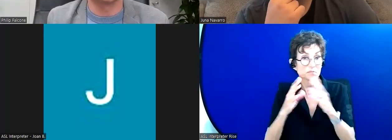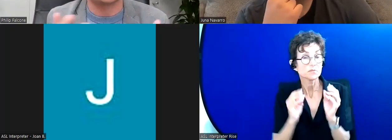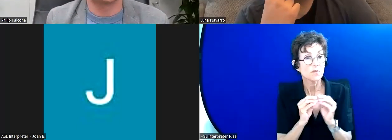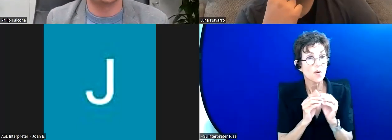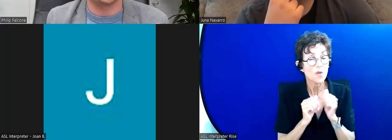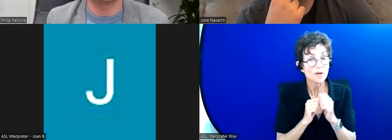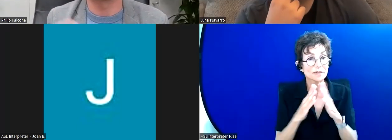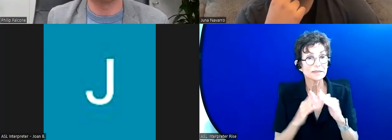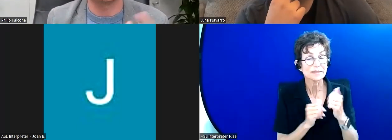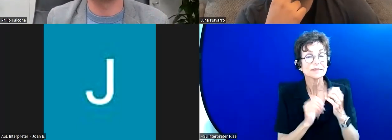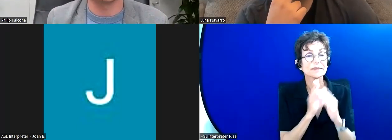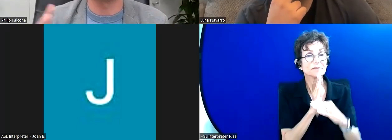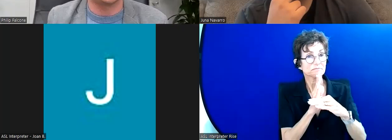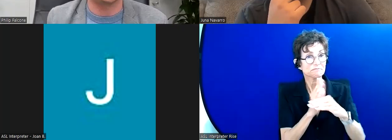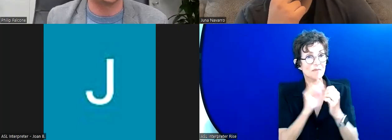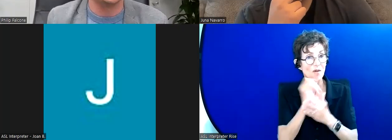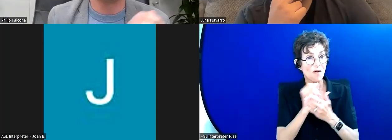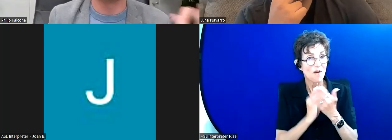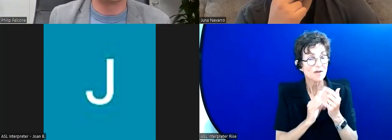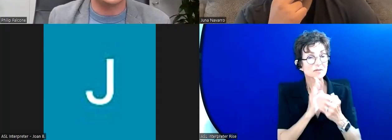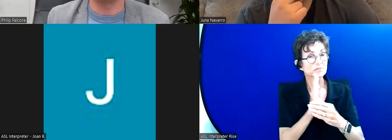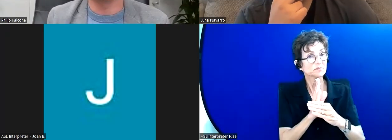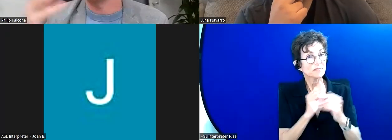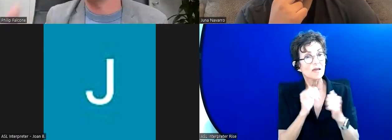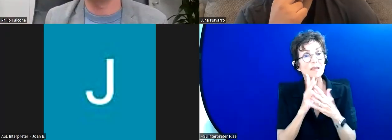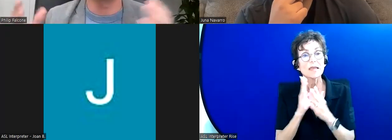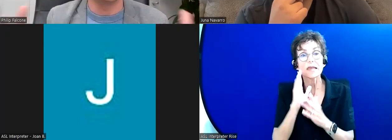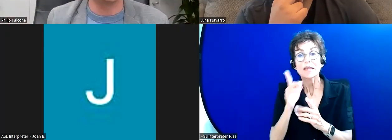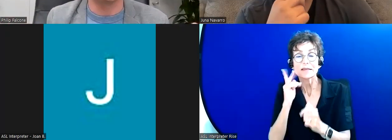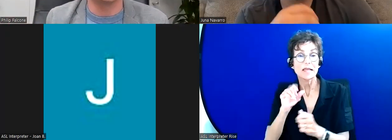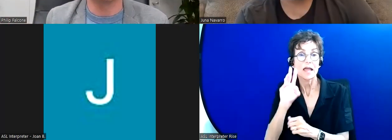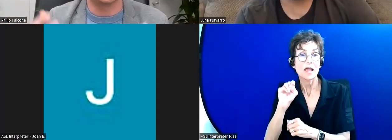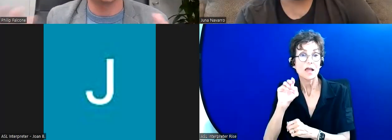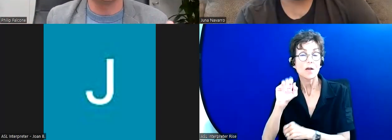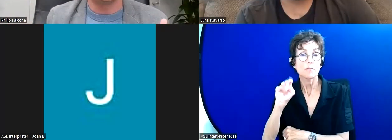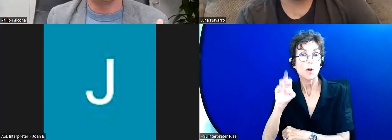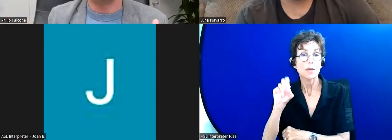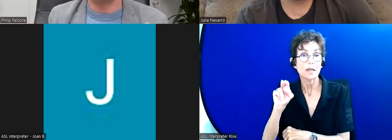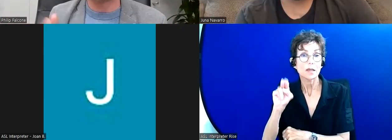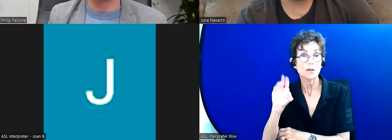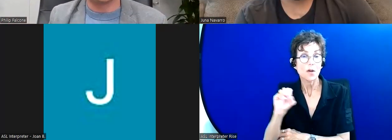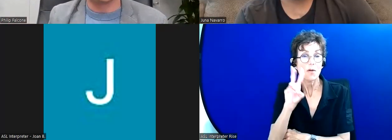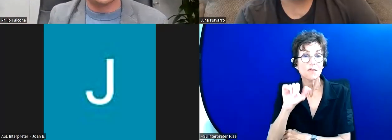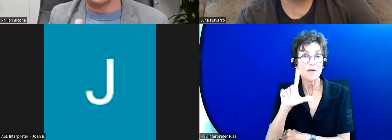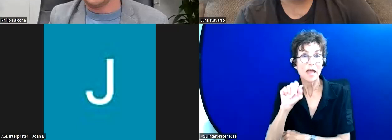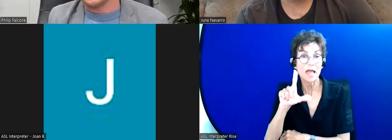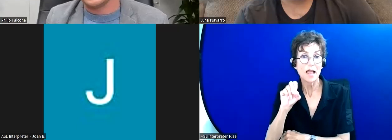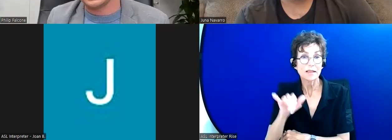of come around to public art. I'm seeing different programs popping up in Moreno Valley, Rancho Cucamonga, and other places that are maybe